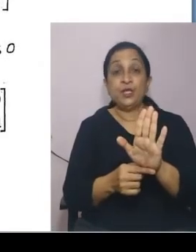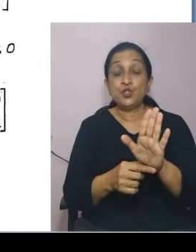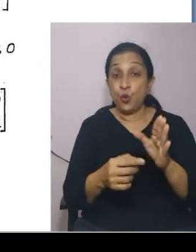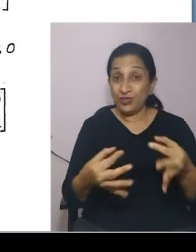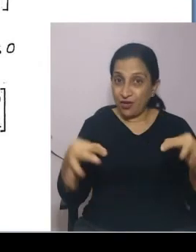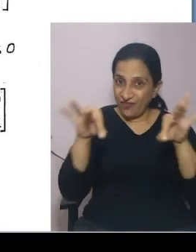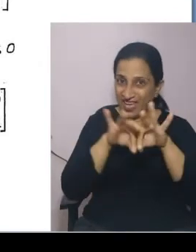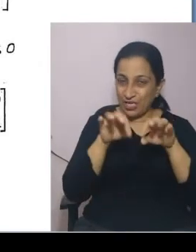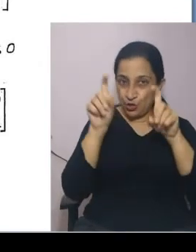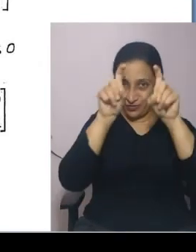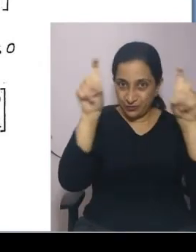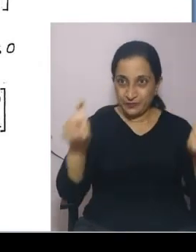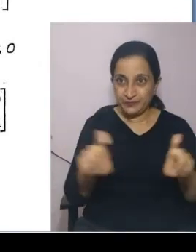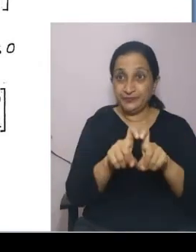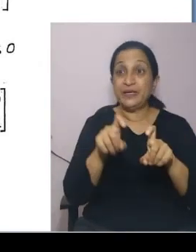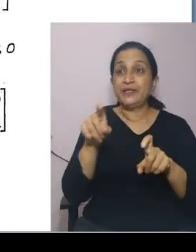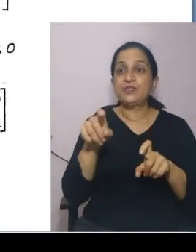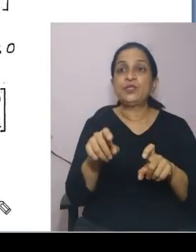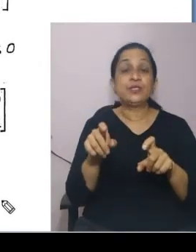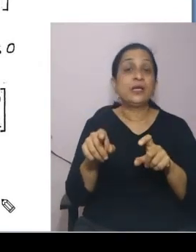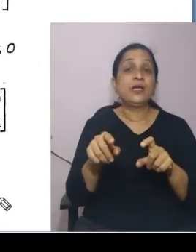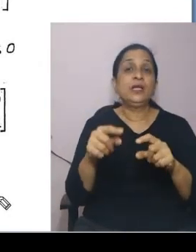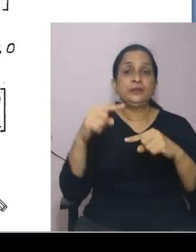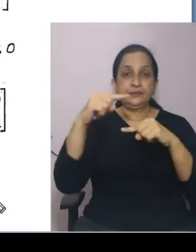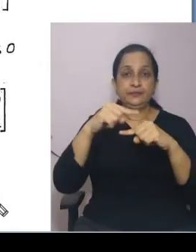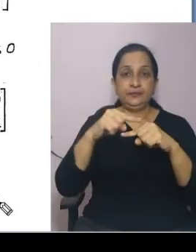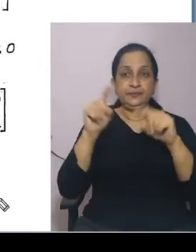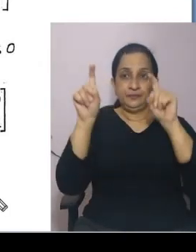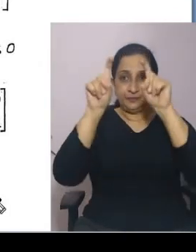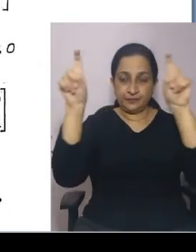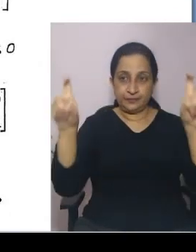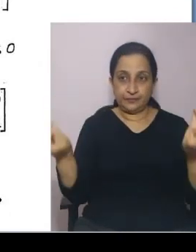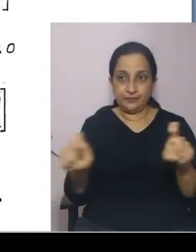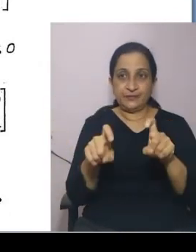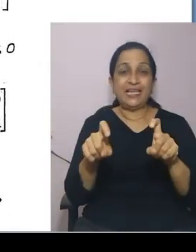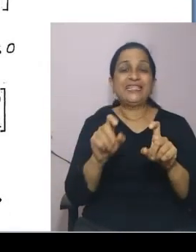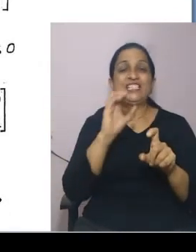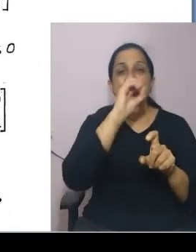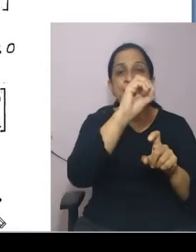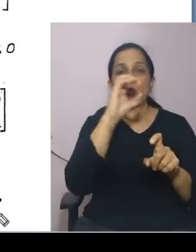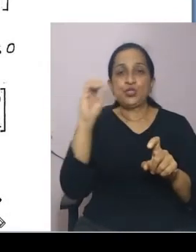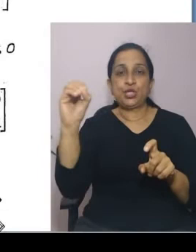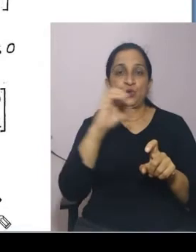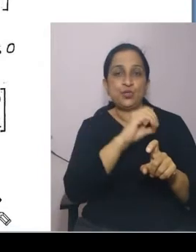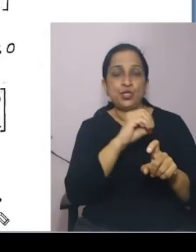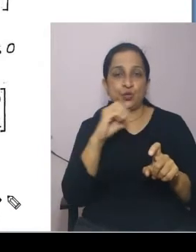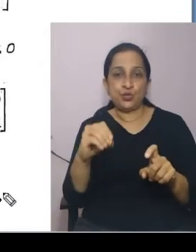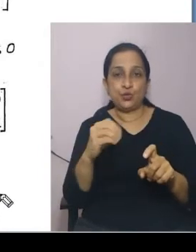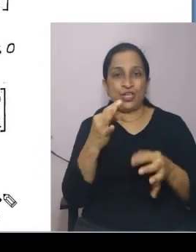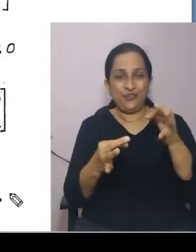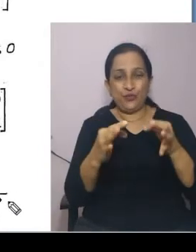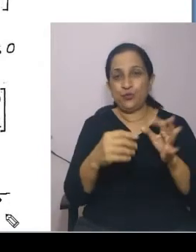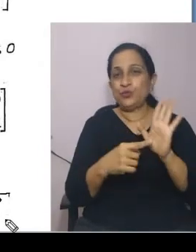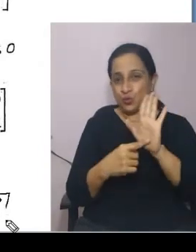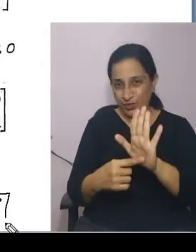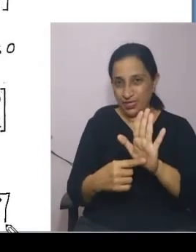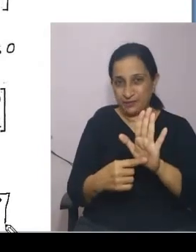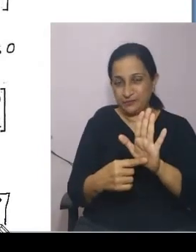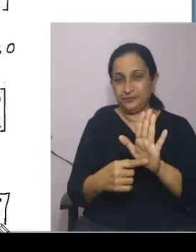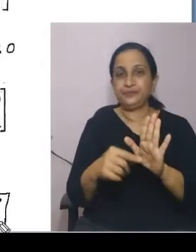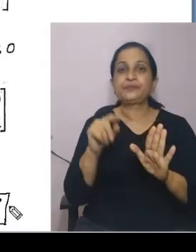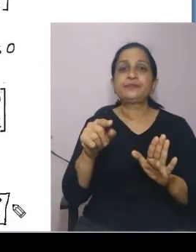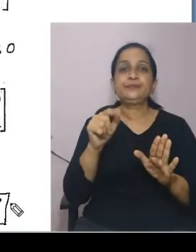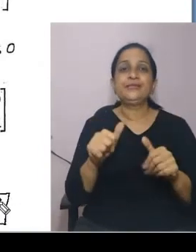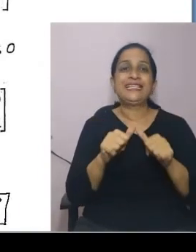the values of these matrices is equal to 0, another matrix which is 0 0. If we prove that,